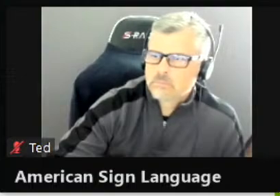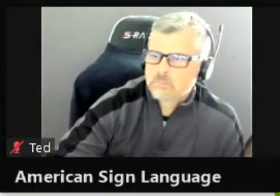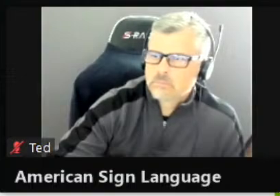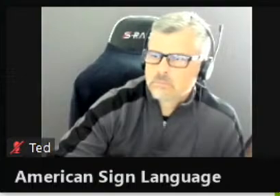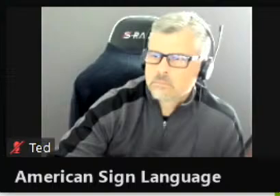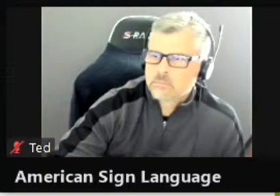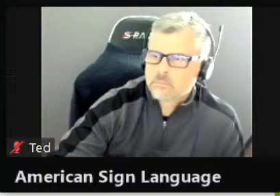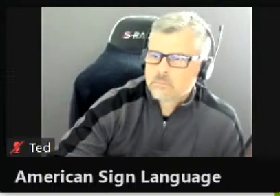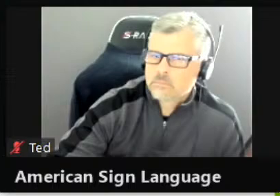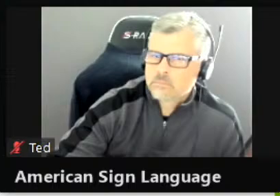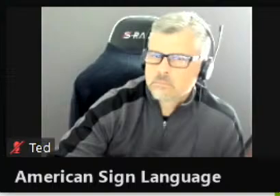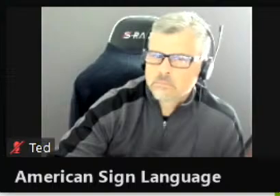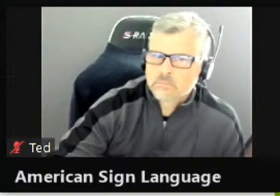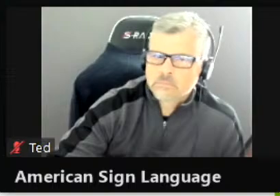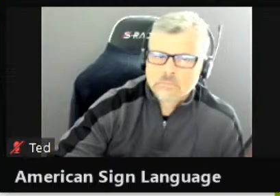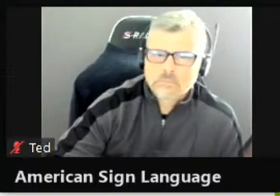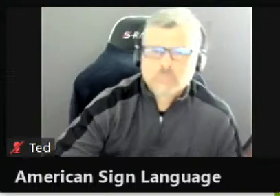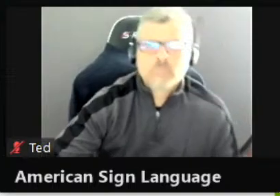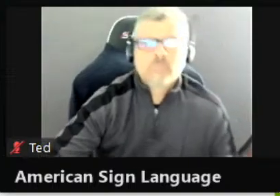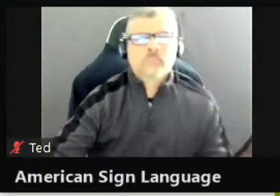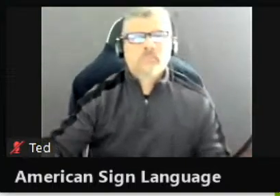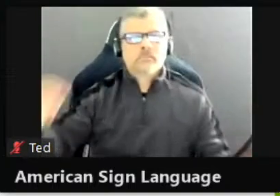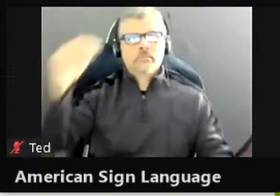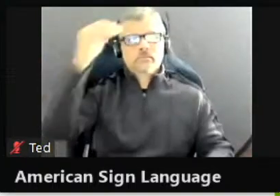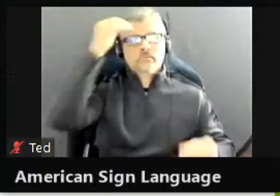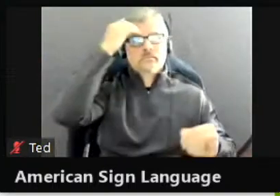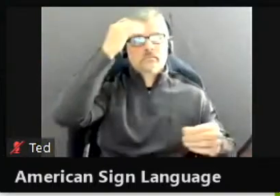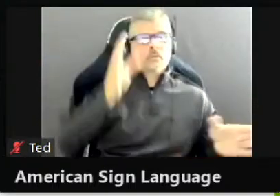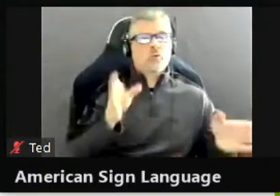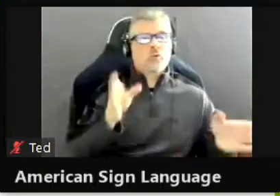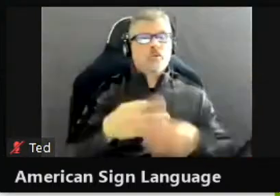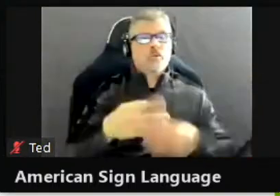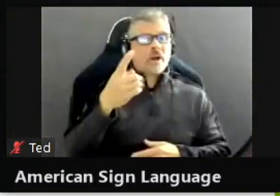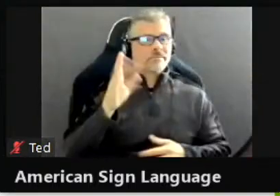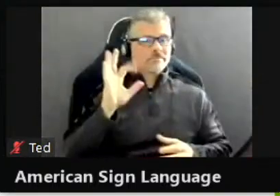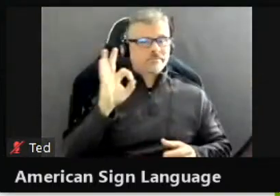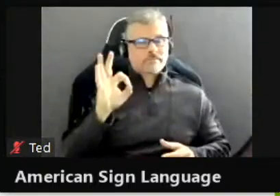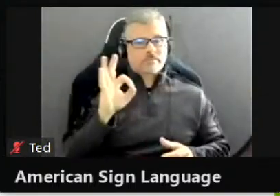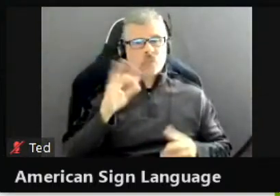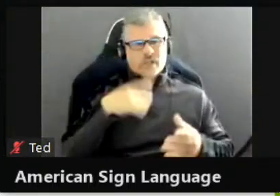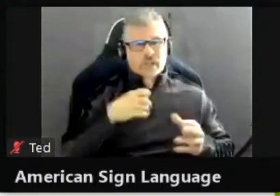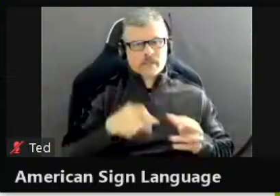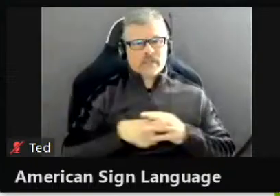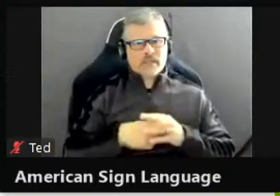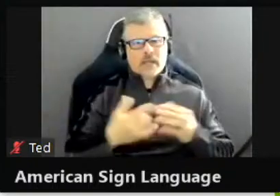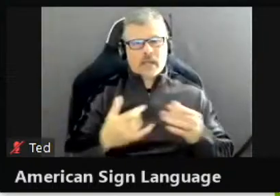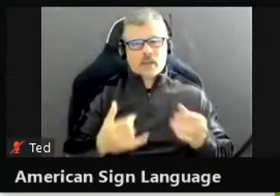Good evening. Good evening, breakout room 1. We are all clear. You can begin now. Thank you.